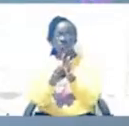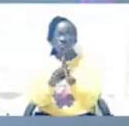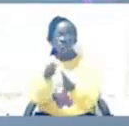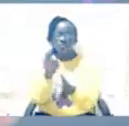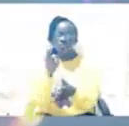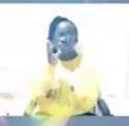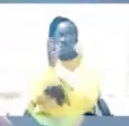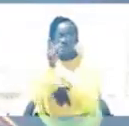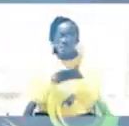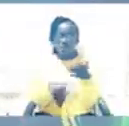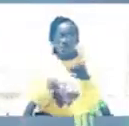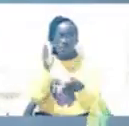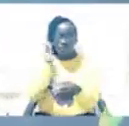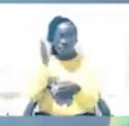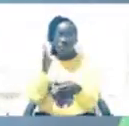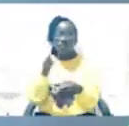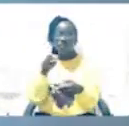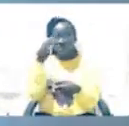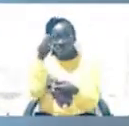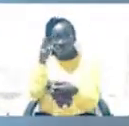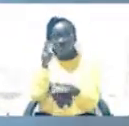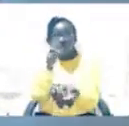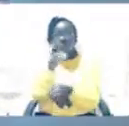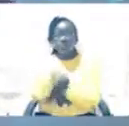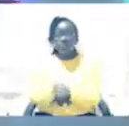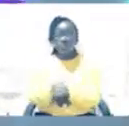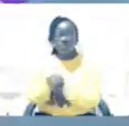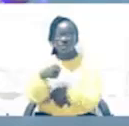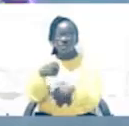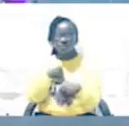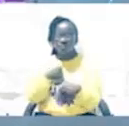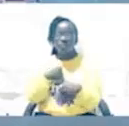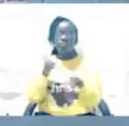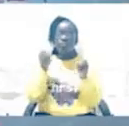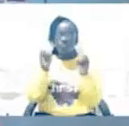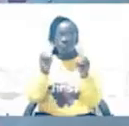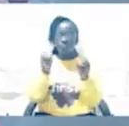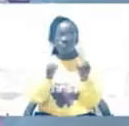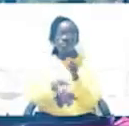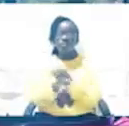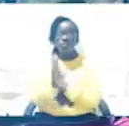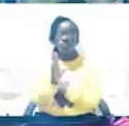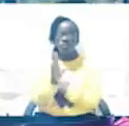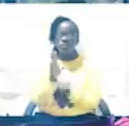tonight. I'm going to preach the word of God. When I finish,